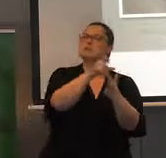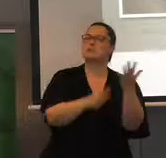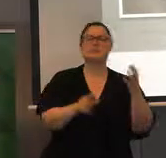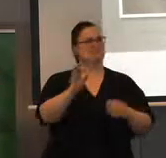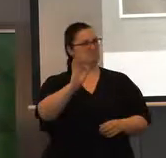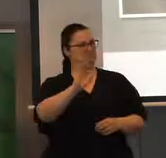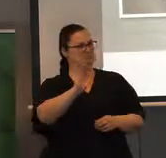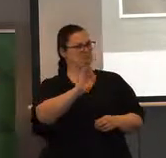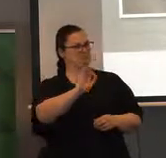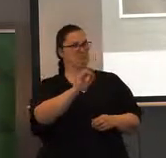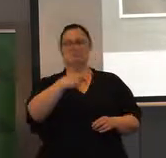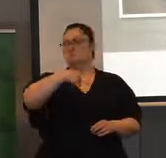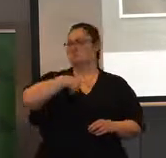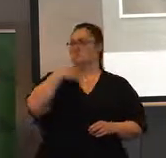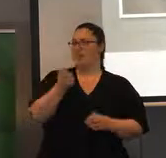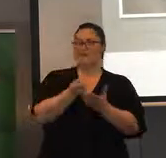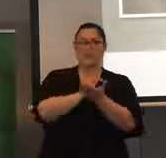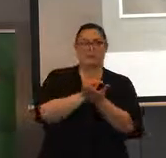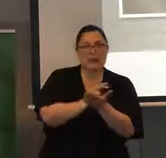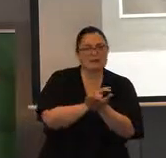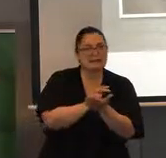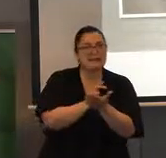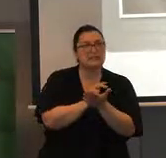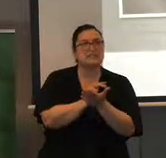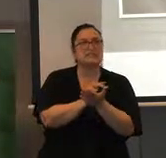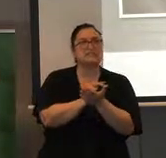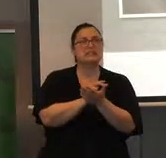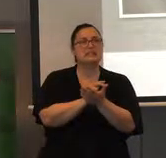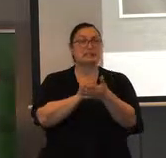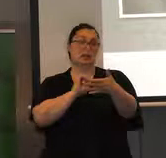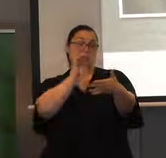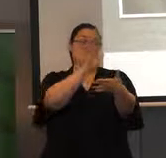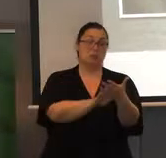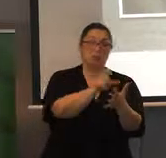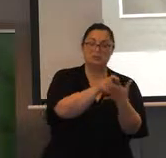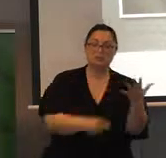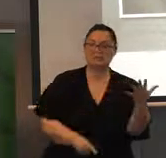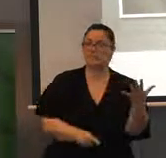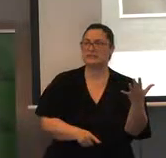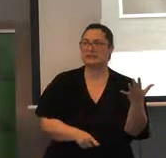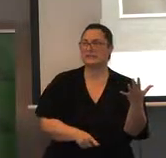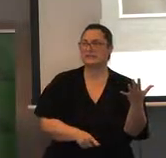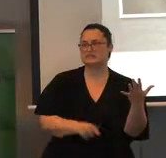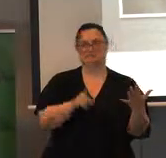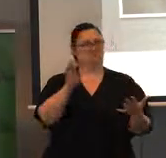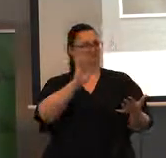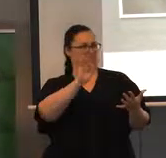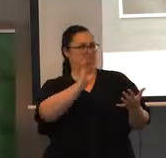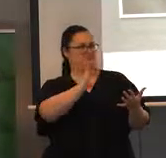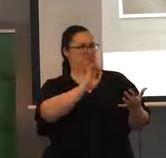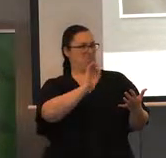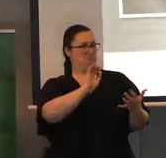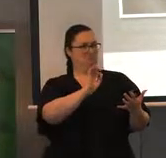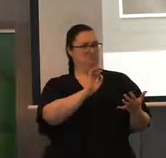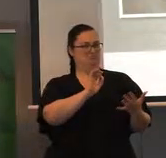disability. If I have epilepsy, but because of the social stigma that's attached to it, I didn't want to put that down, I'm